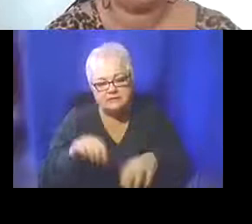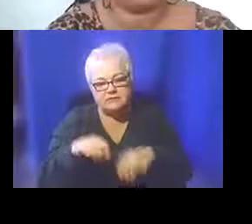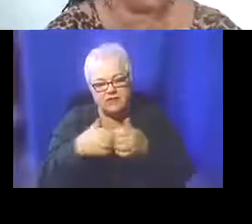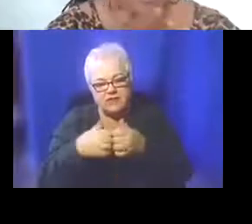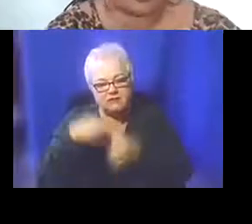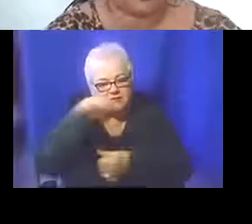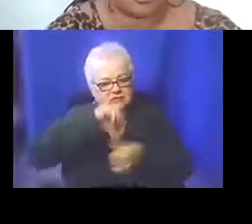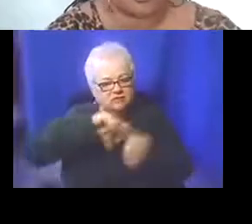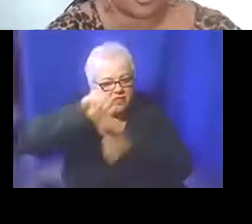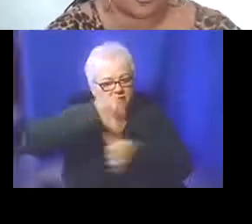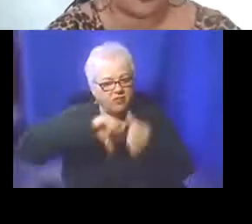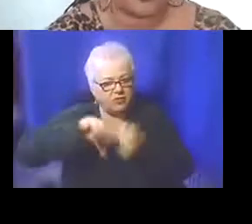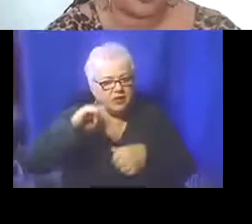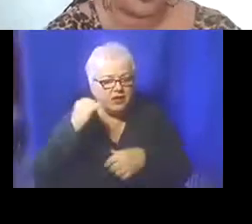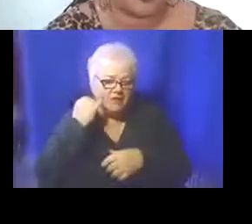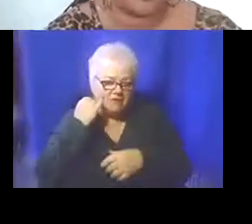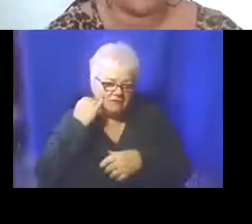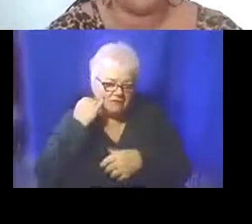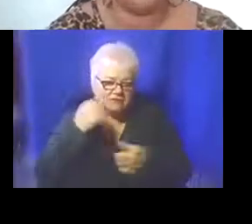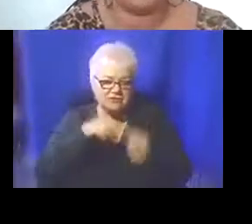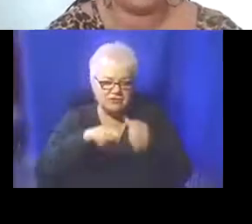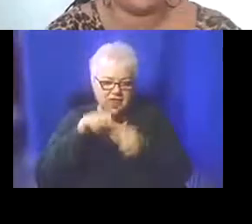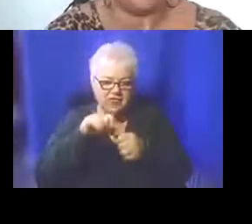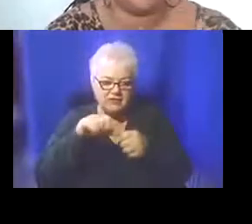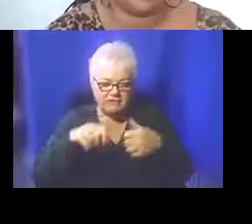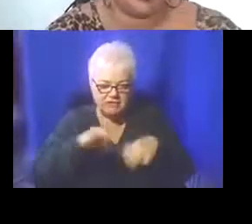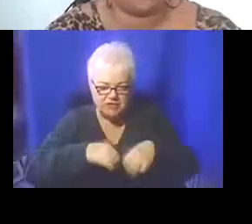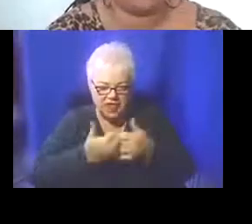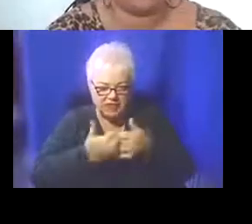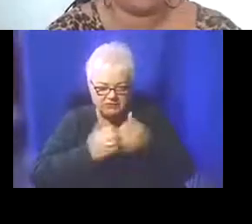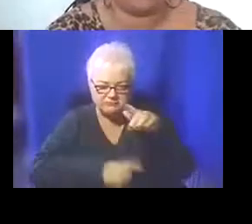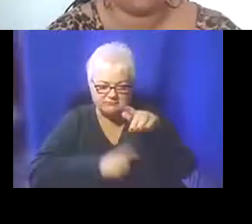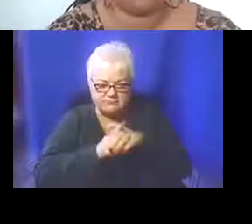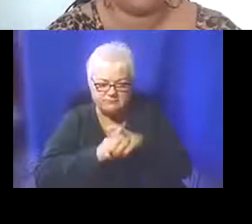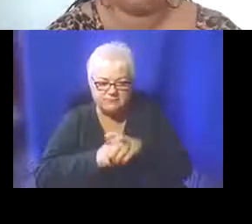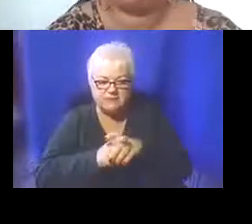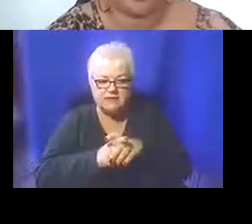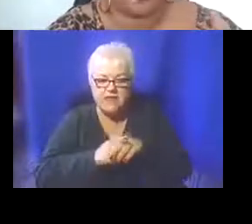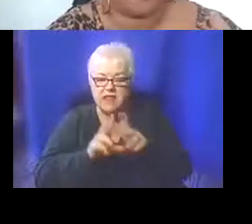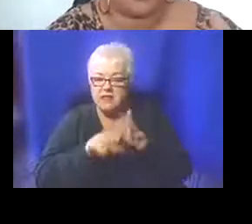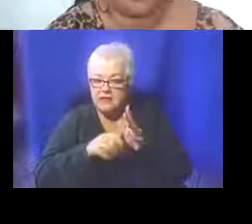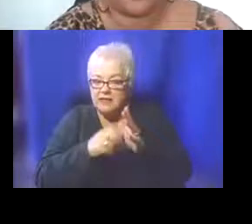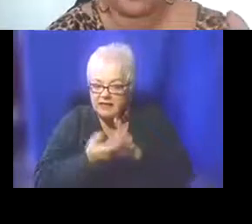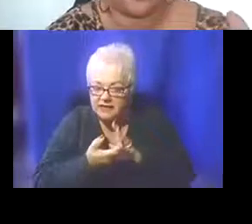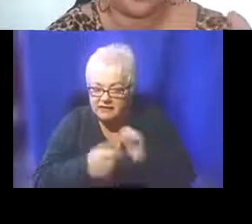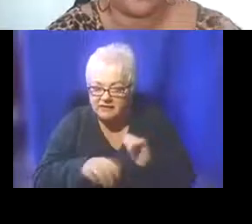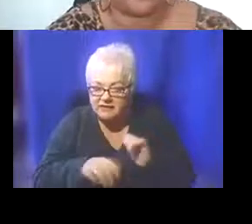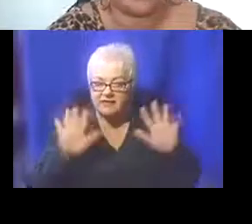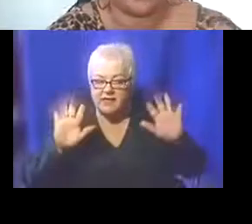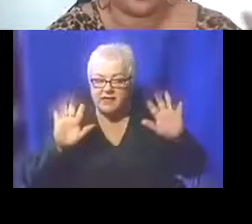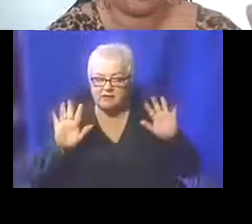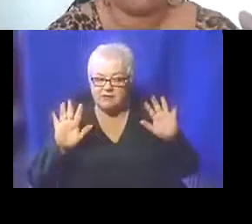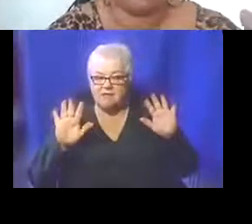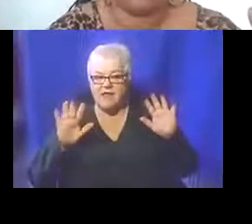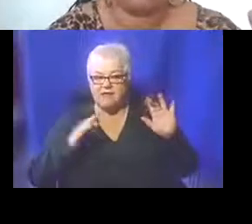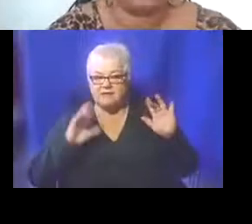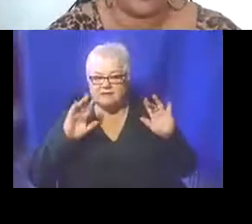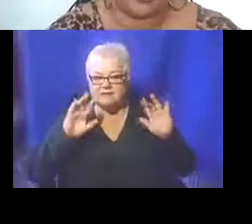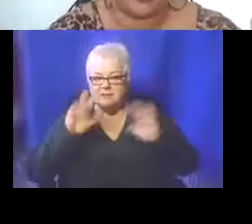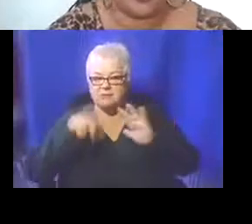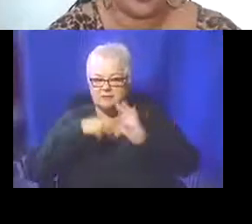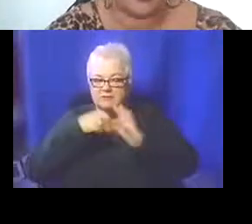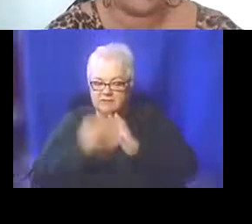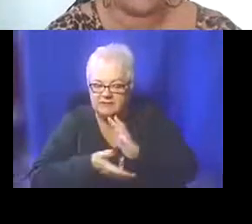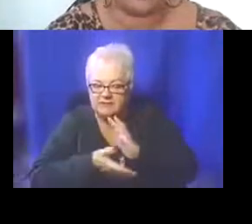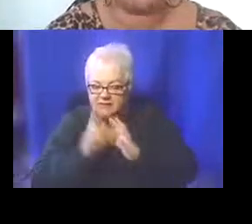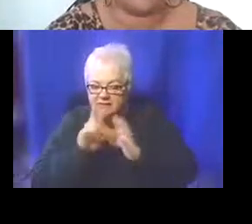other if the challenge does arise. Lean in and lean out. So I always say lean in, like this is the perfect time to do